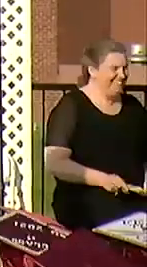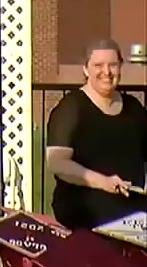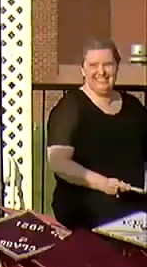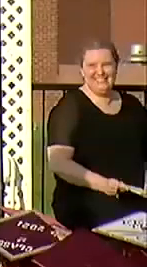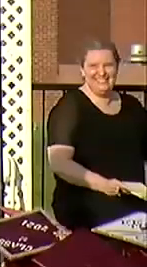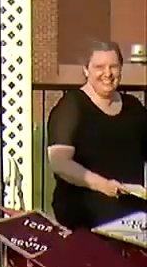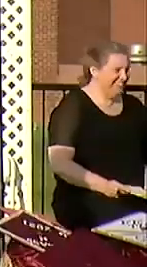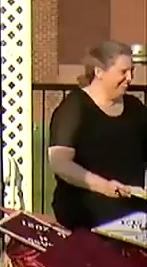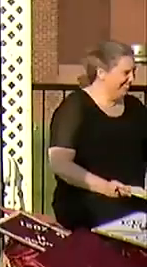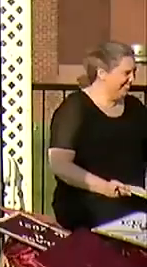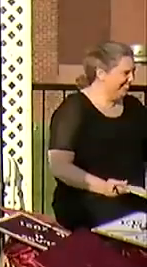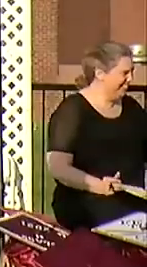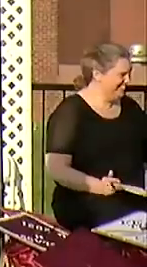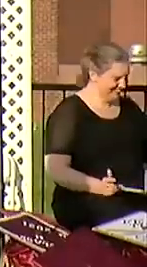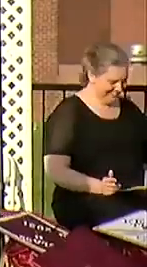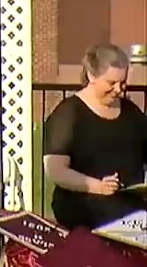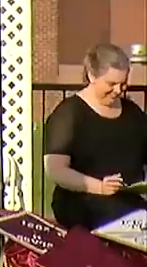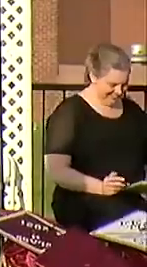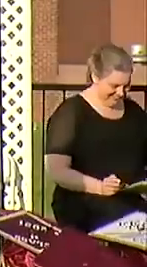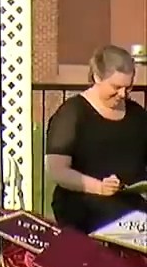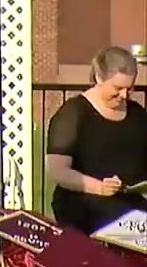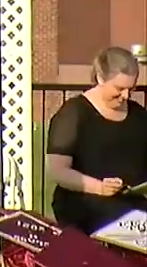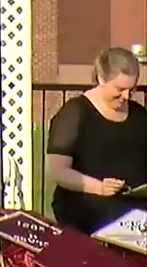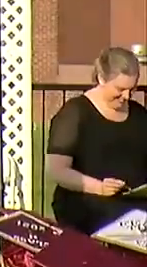William D. Cayley.